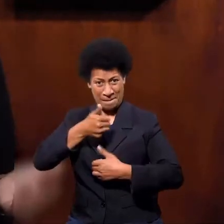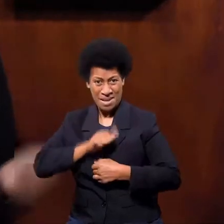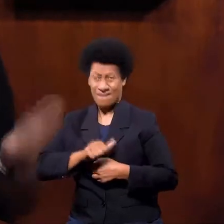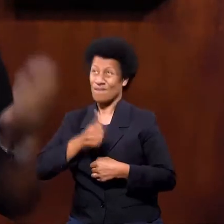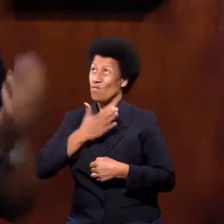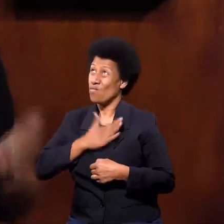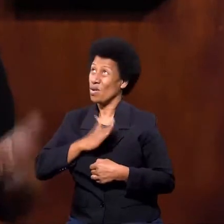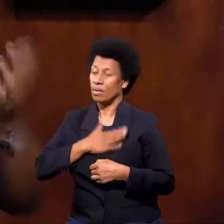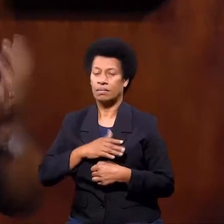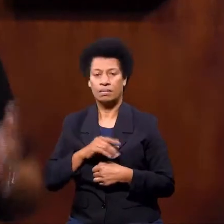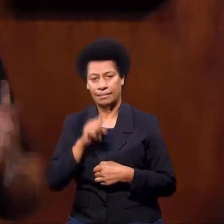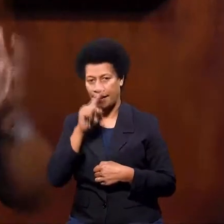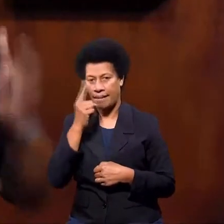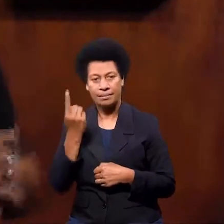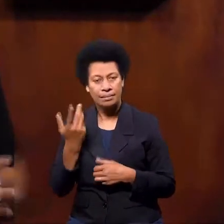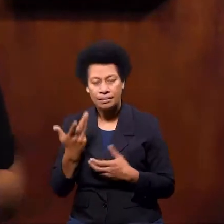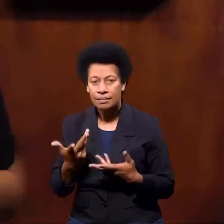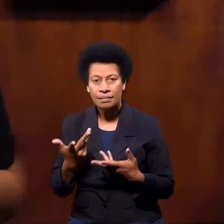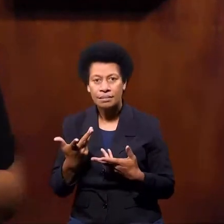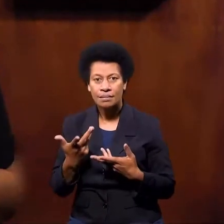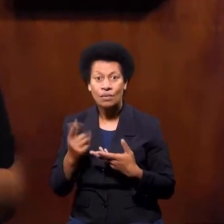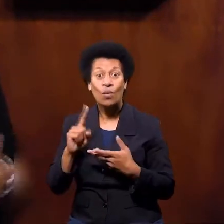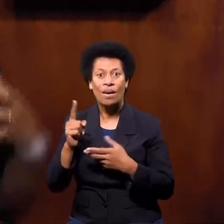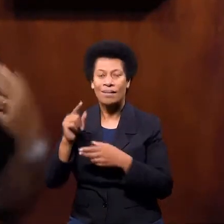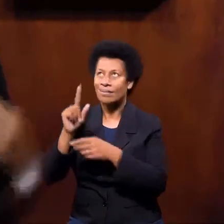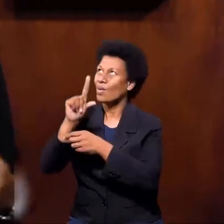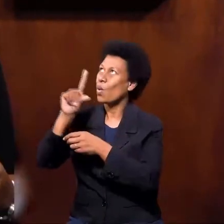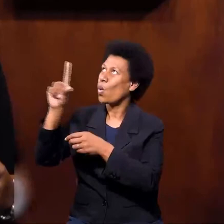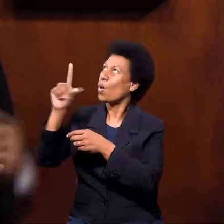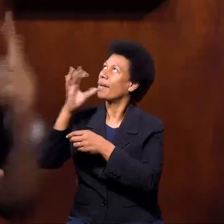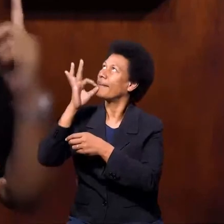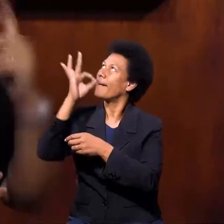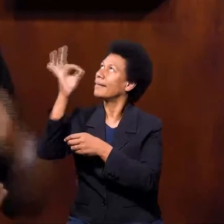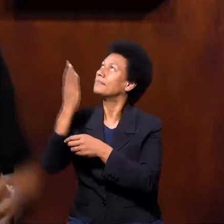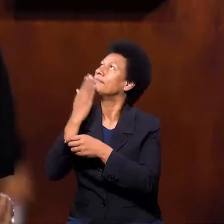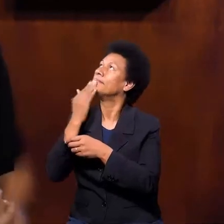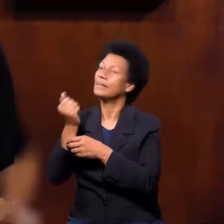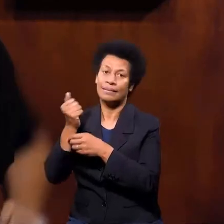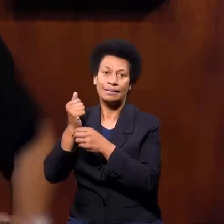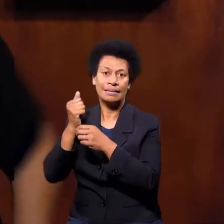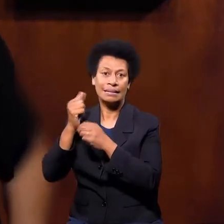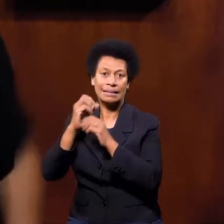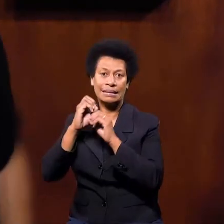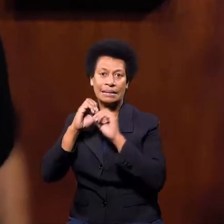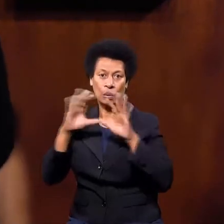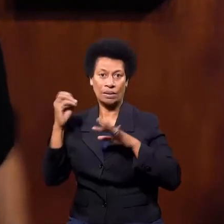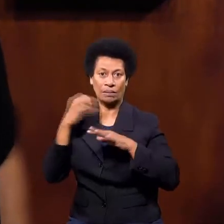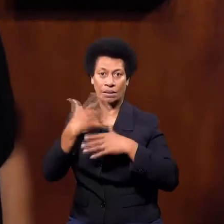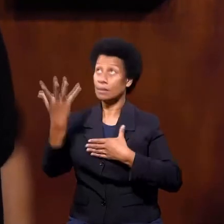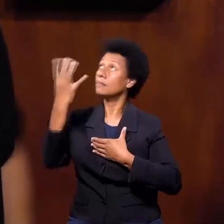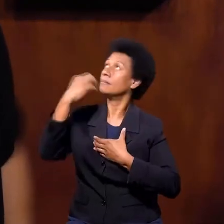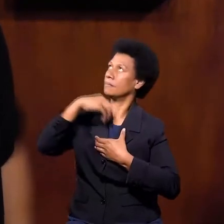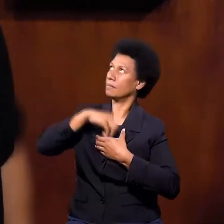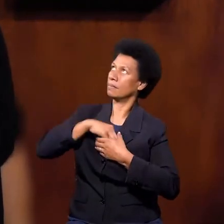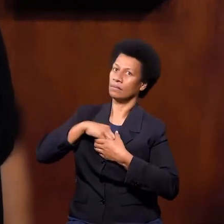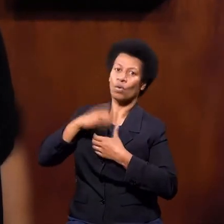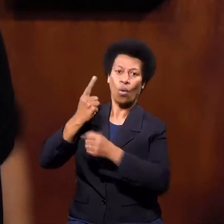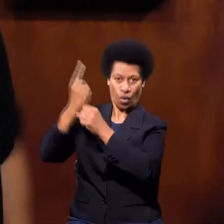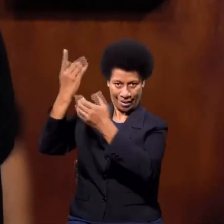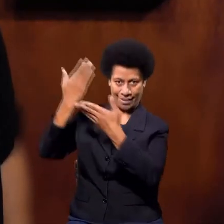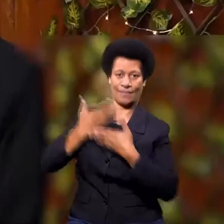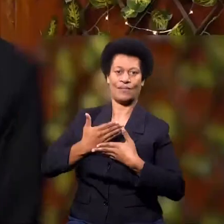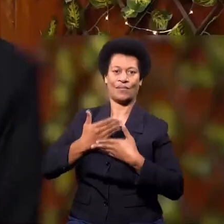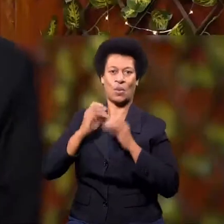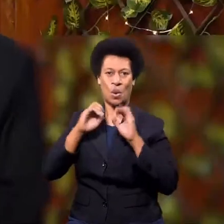it, it's until and unless the Spirit is within us, then you can have that experience. Amen.